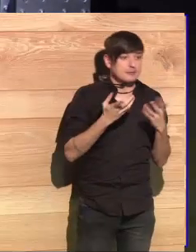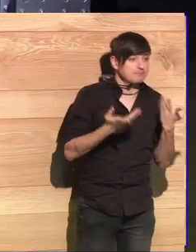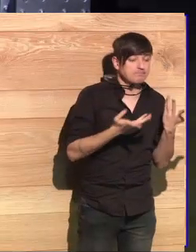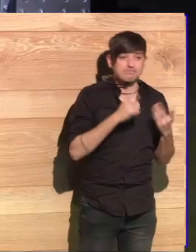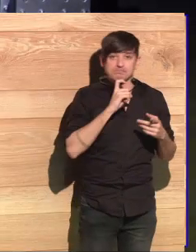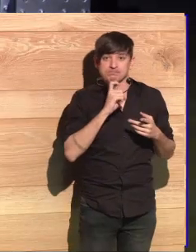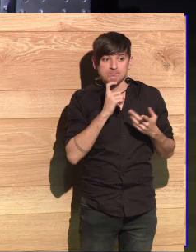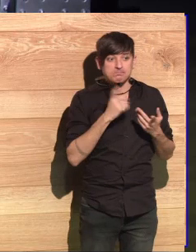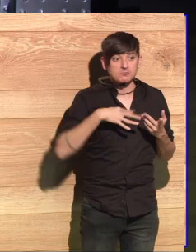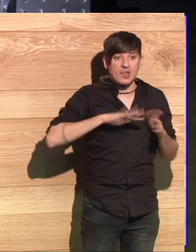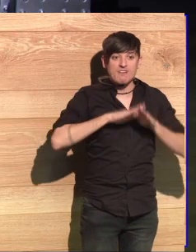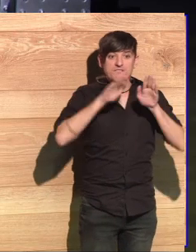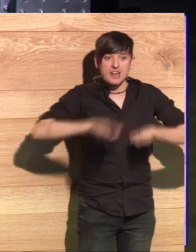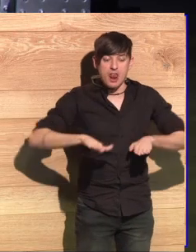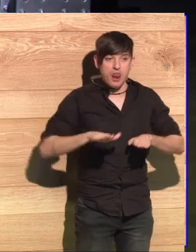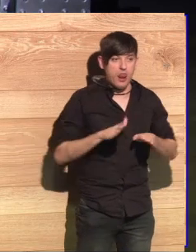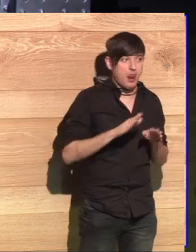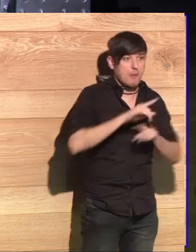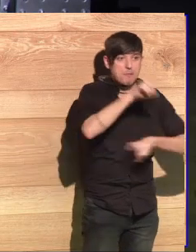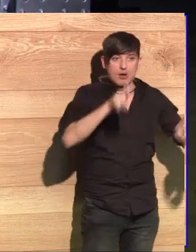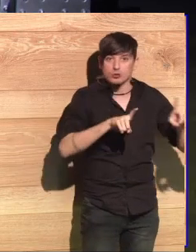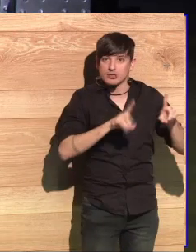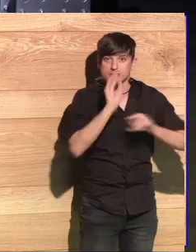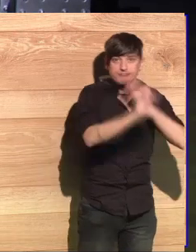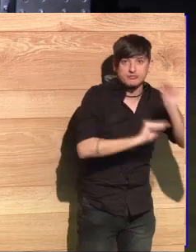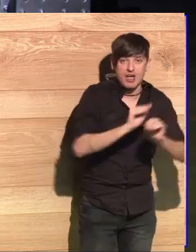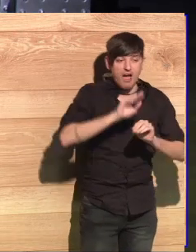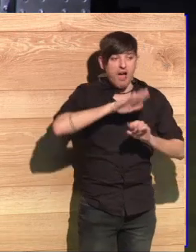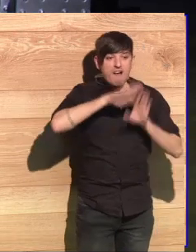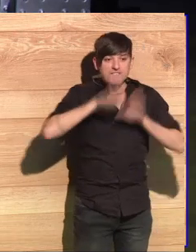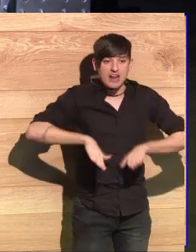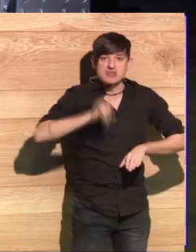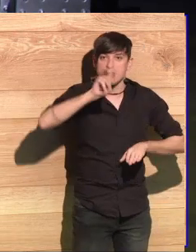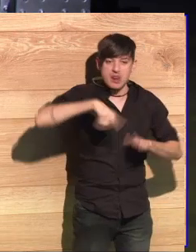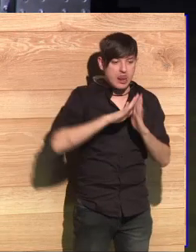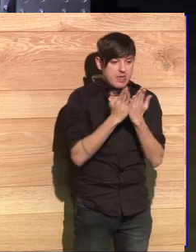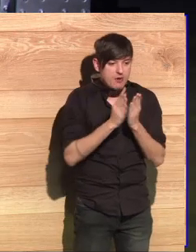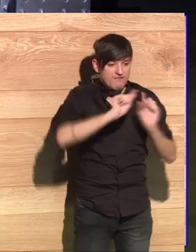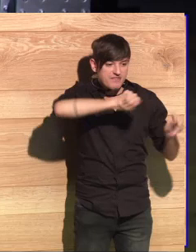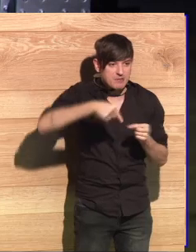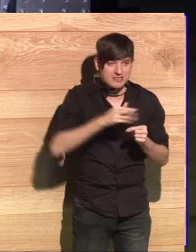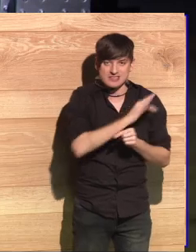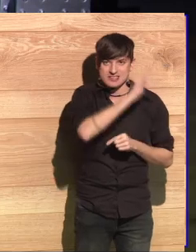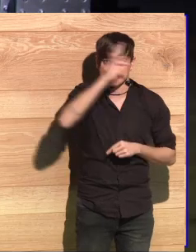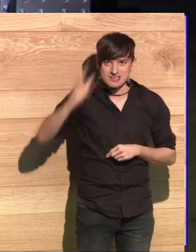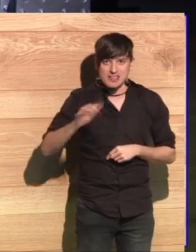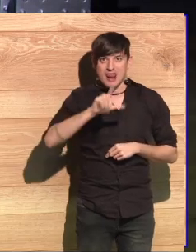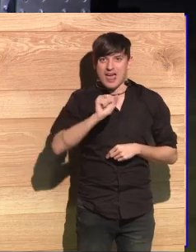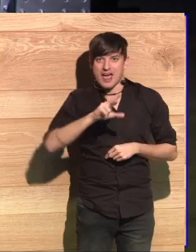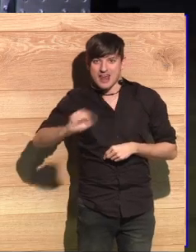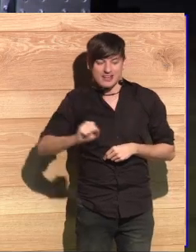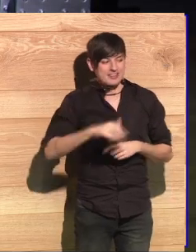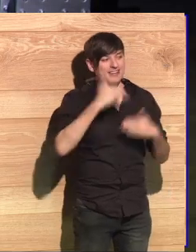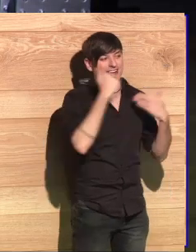And if we have some time at the end, we might set up a Q&A. We will also do a book signing at the end